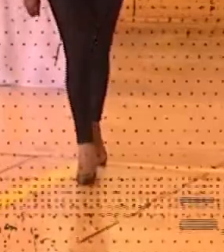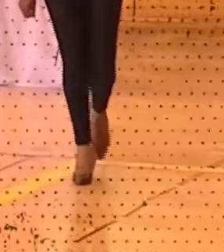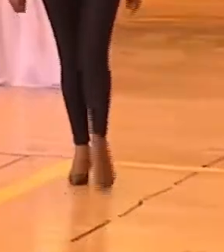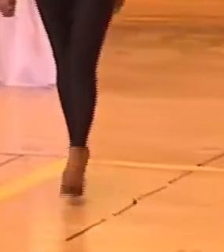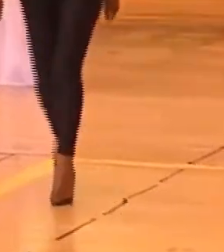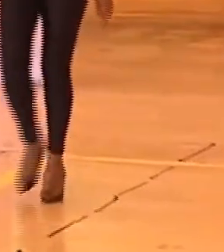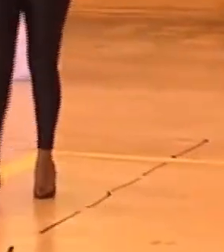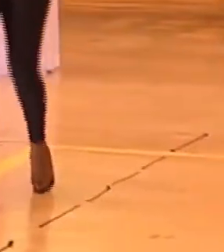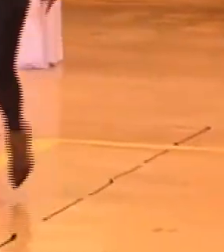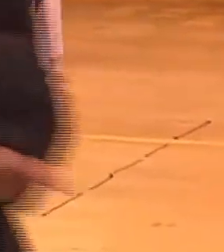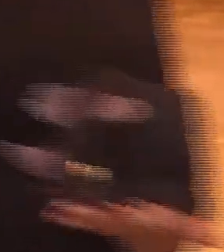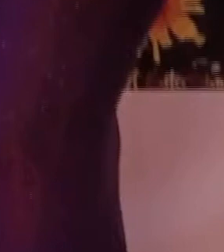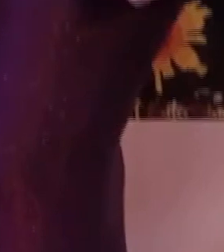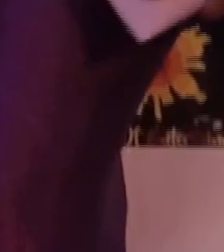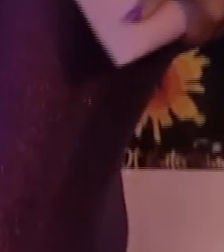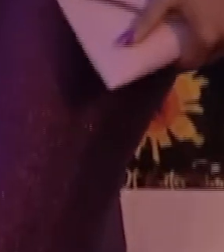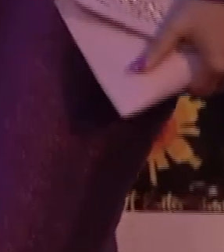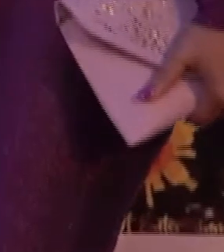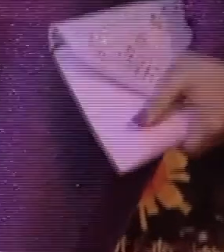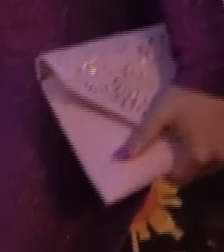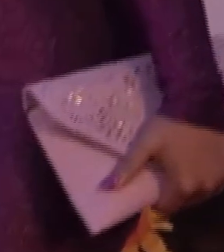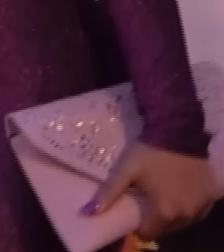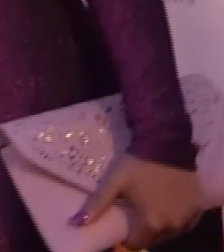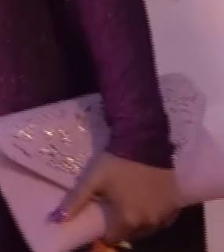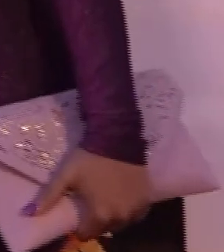glamour, creativity, and style?